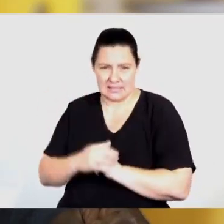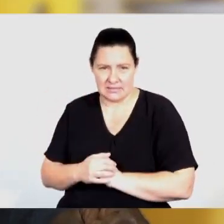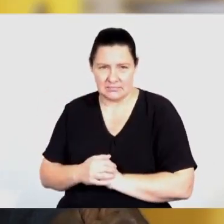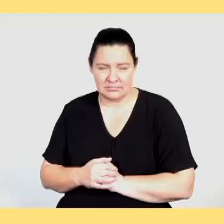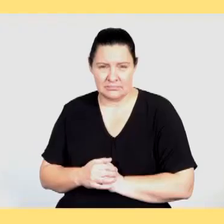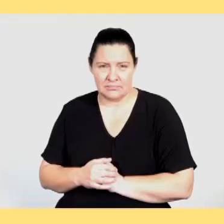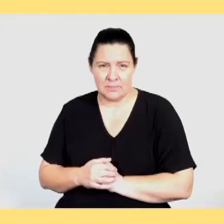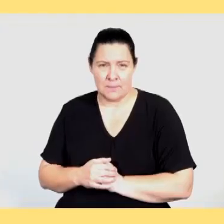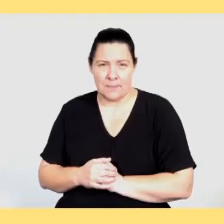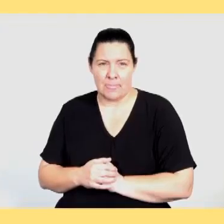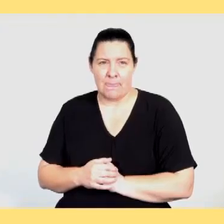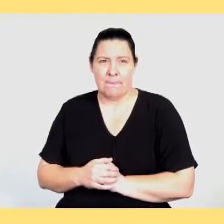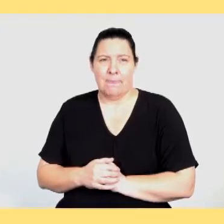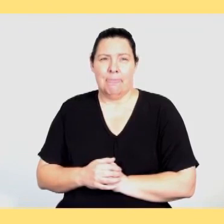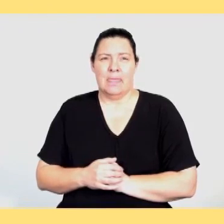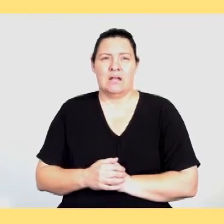So here's my debtors list.